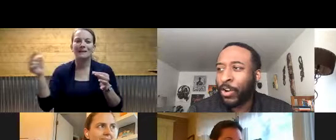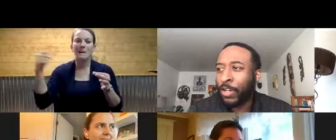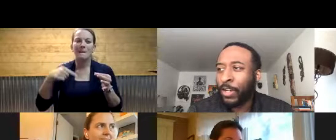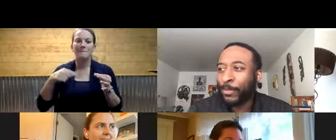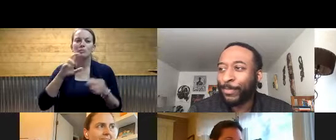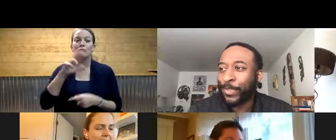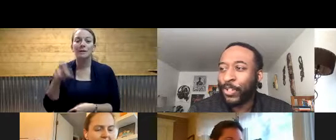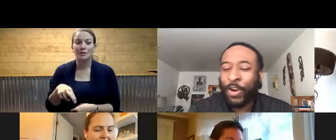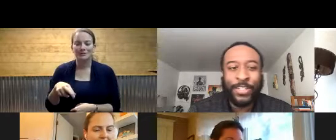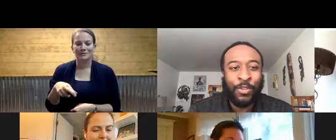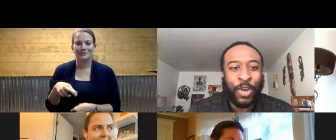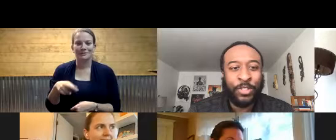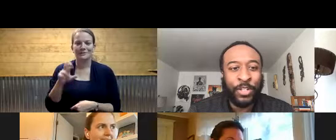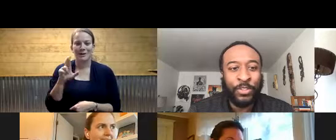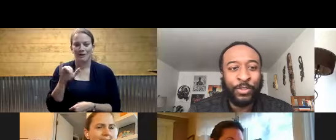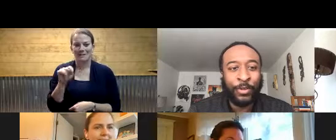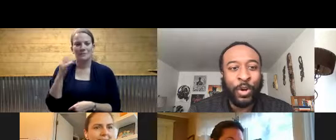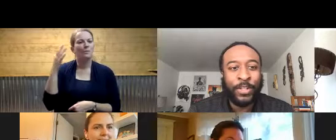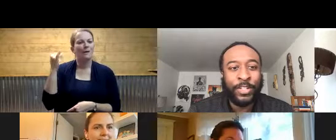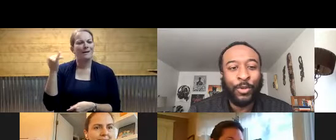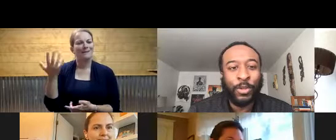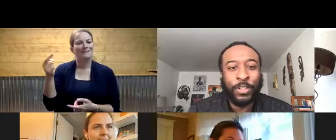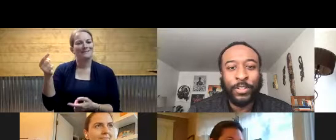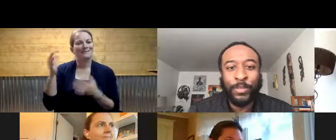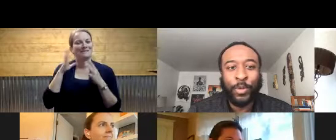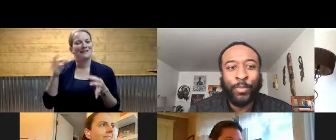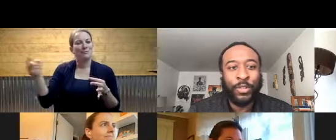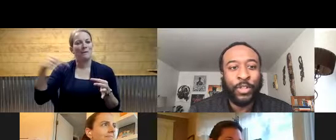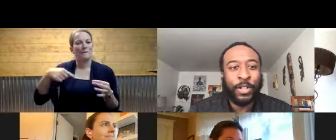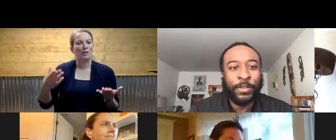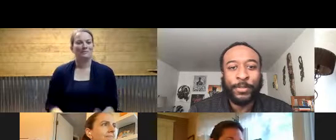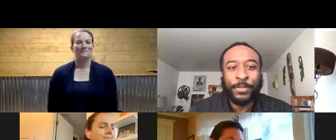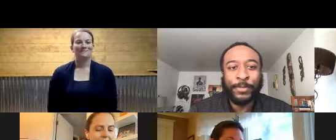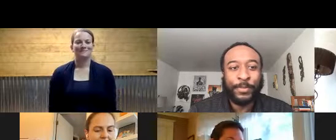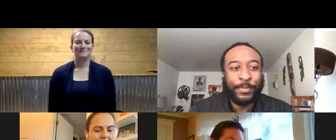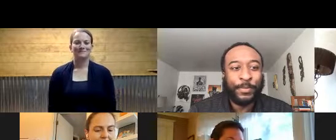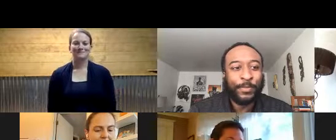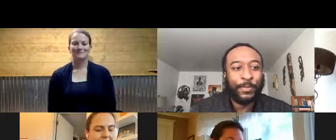at RIT Rochester or RIT New York. What brought you here?